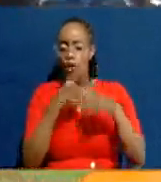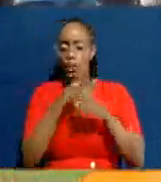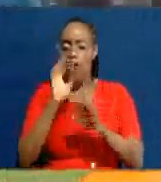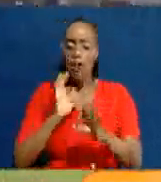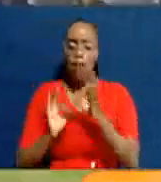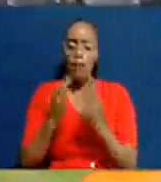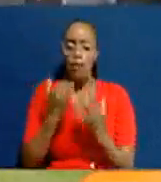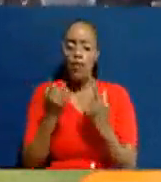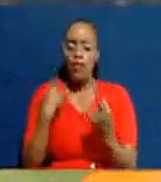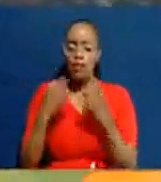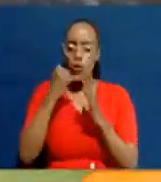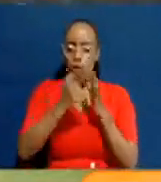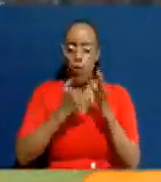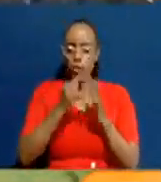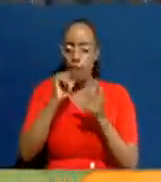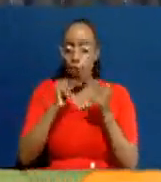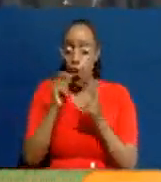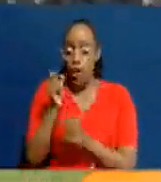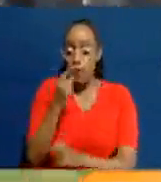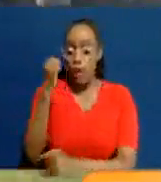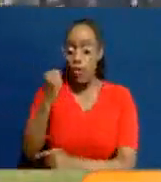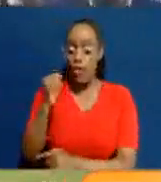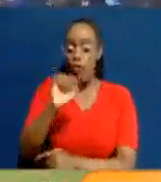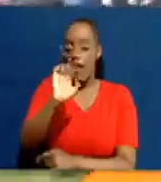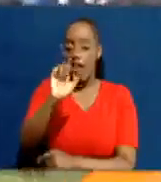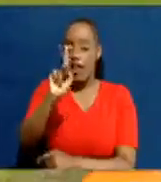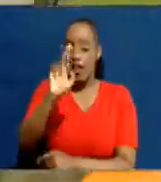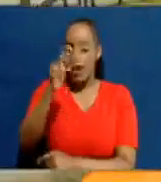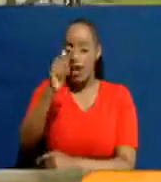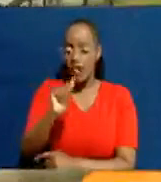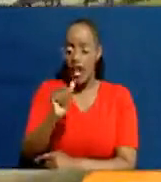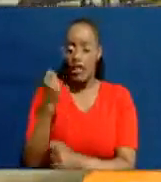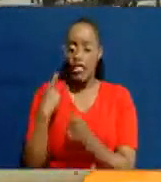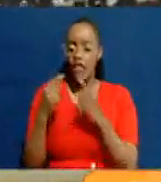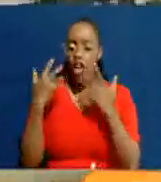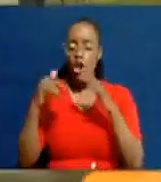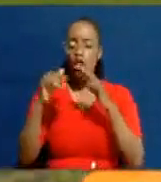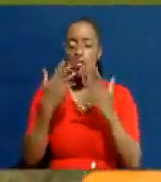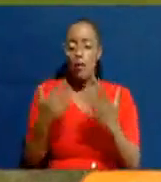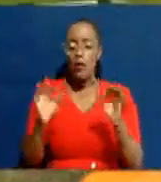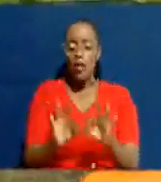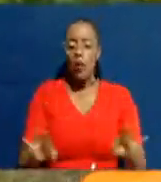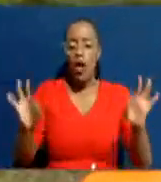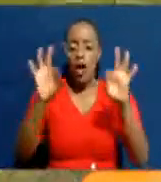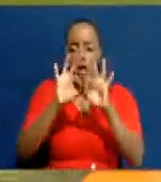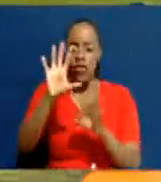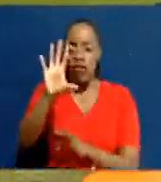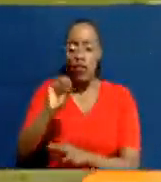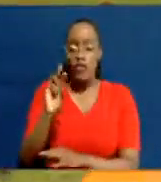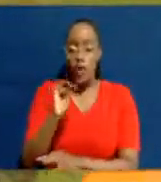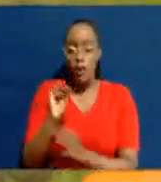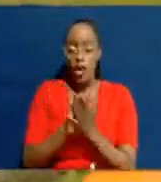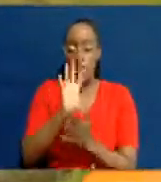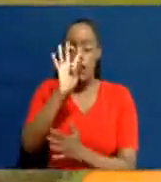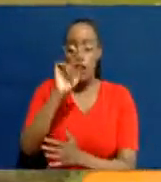torching of tea plucking machines in May, where Ekaterra Tea is believed to have lost property worth 50 million shillings and